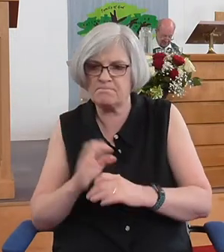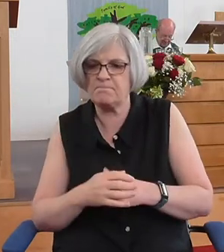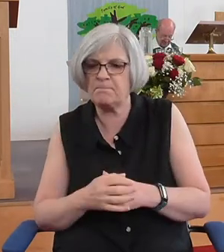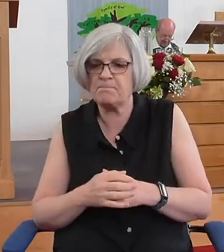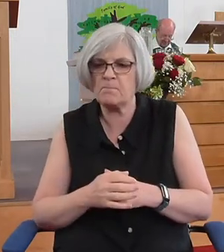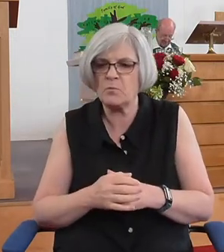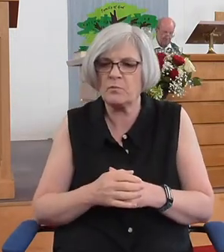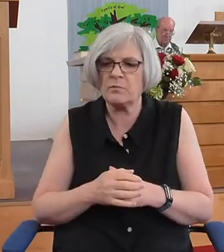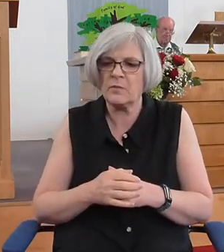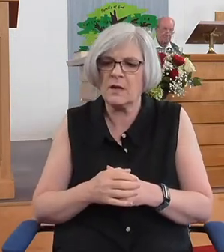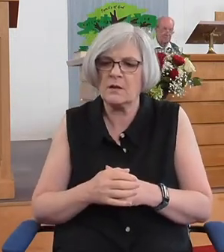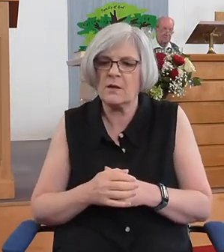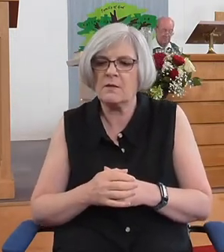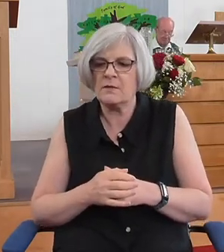And then from verse 29.